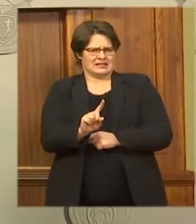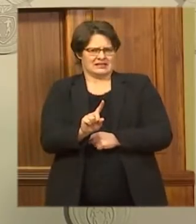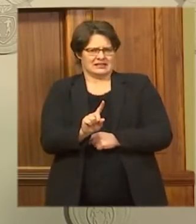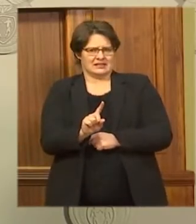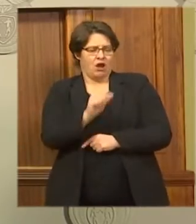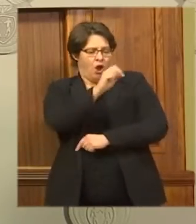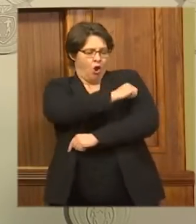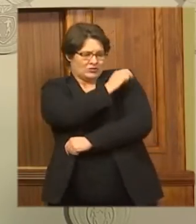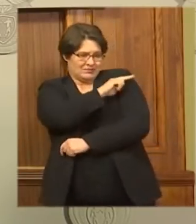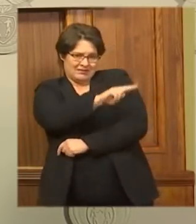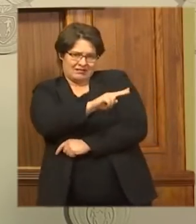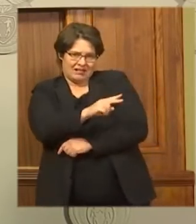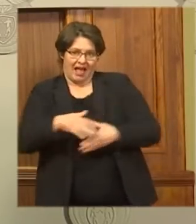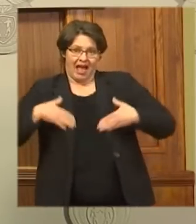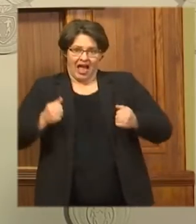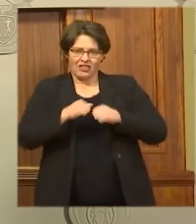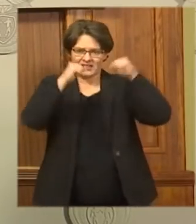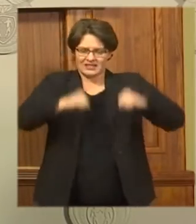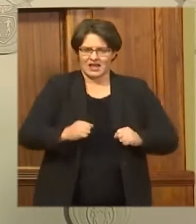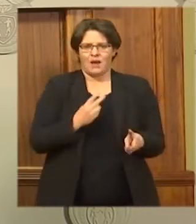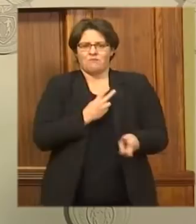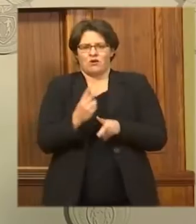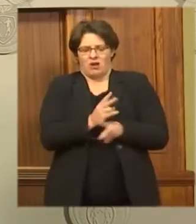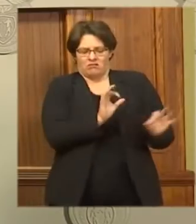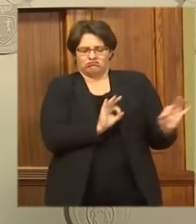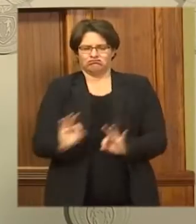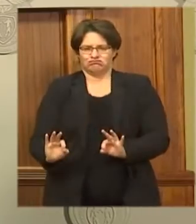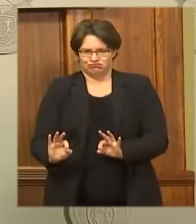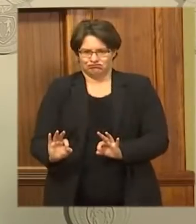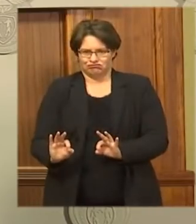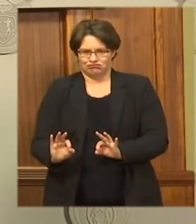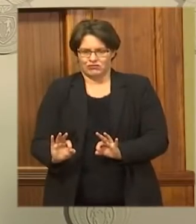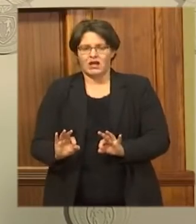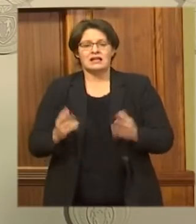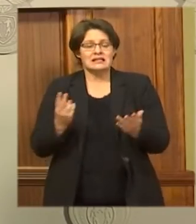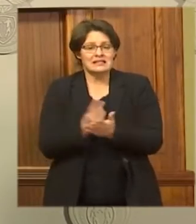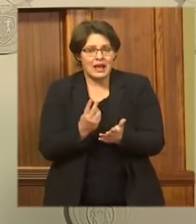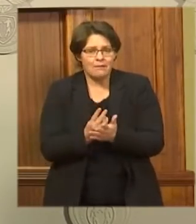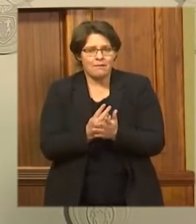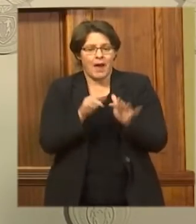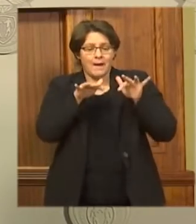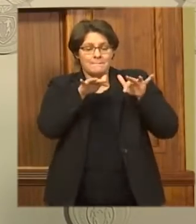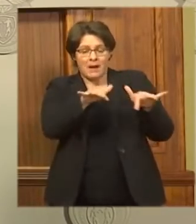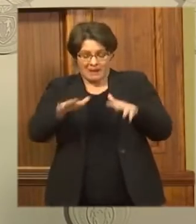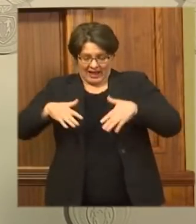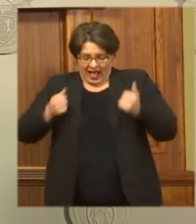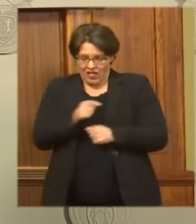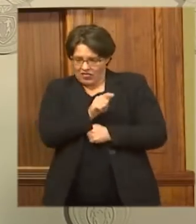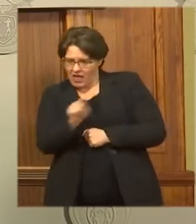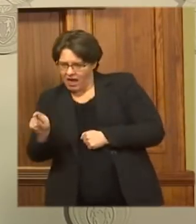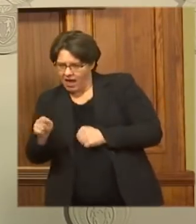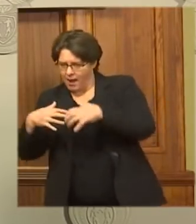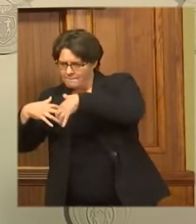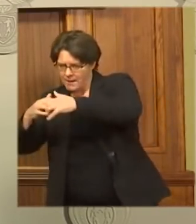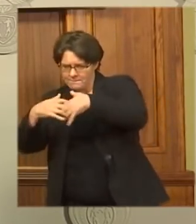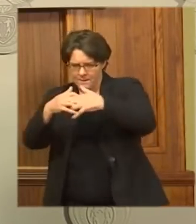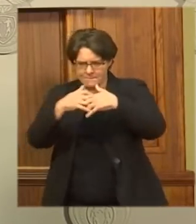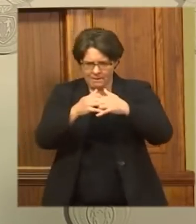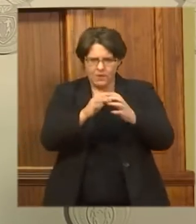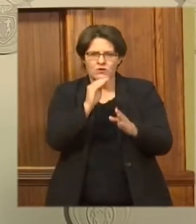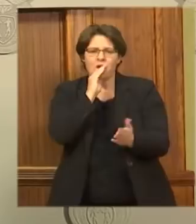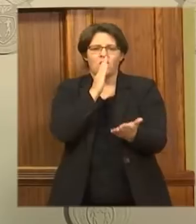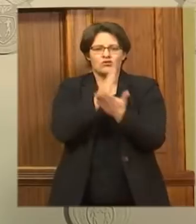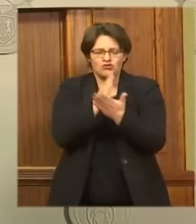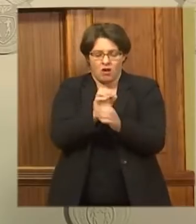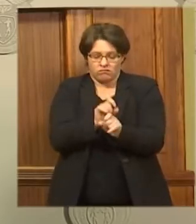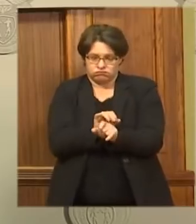enhance our health system and put in place public health measures to minimize